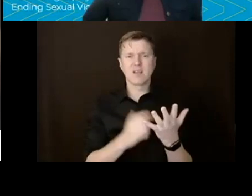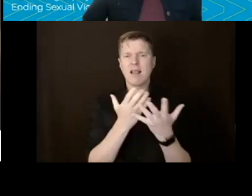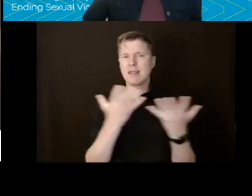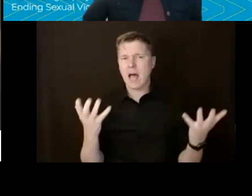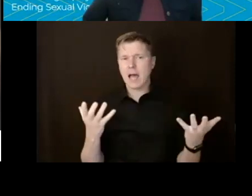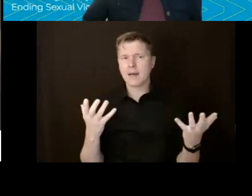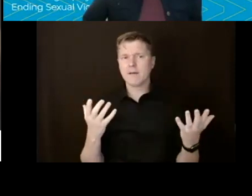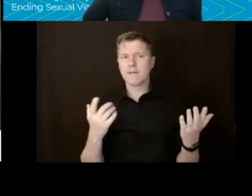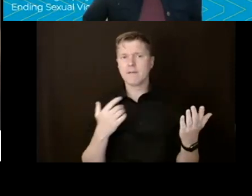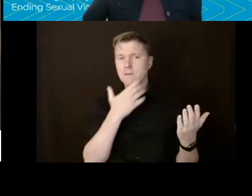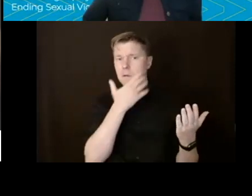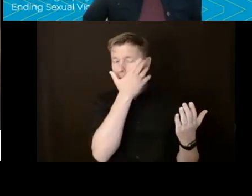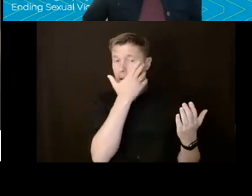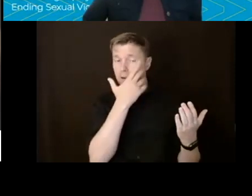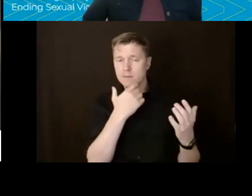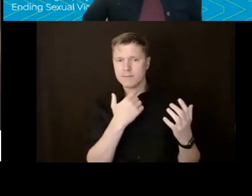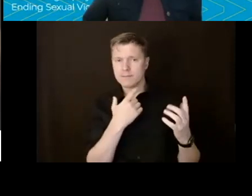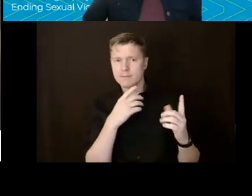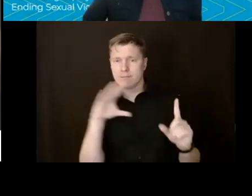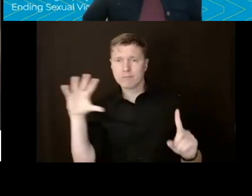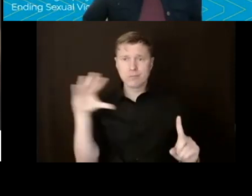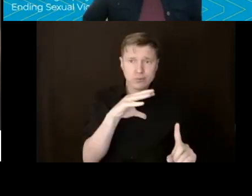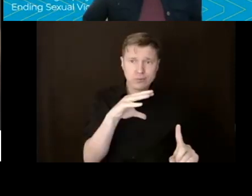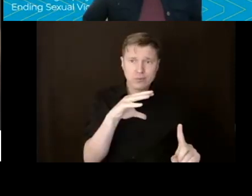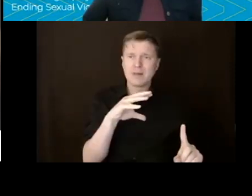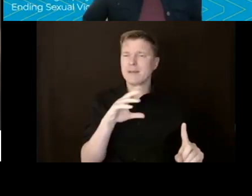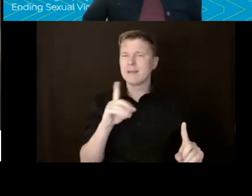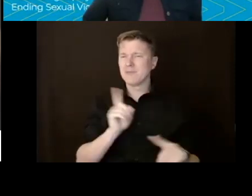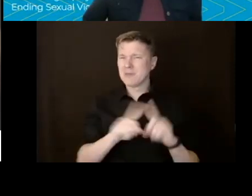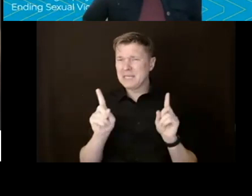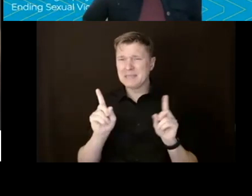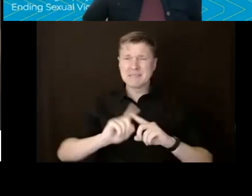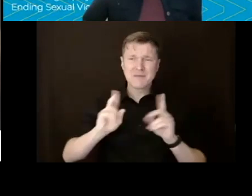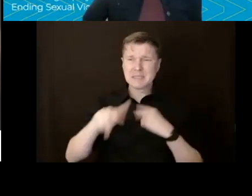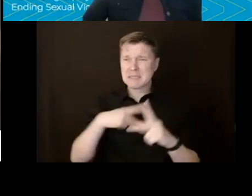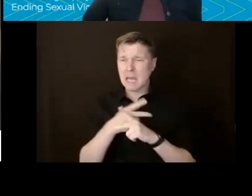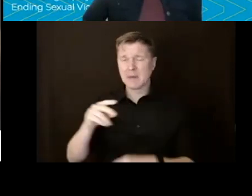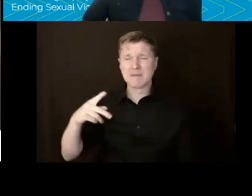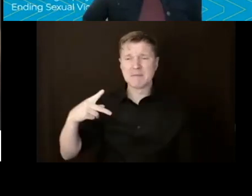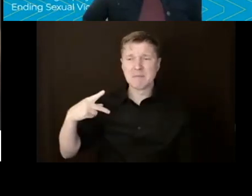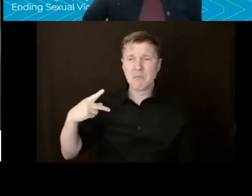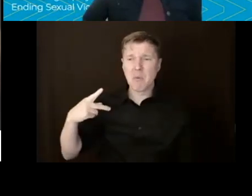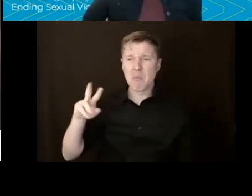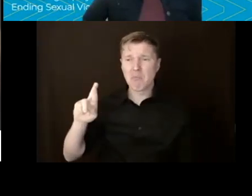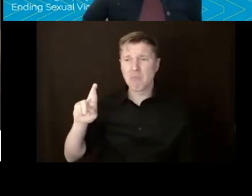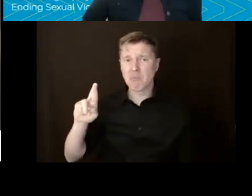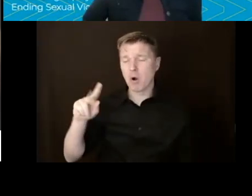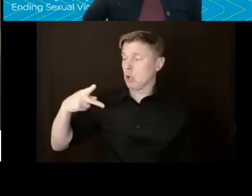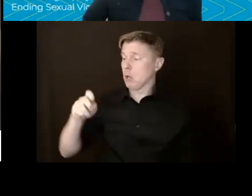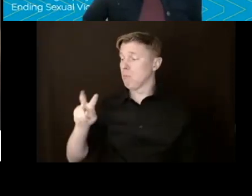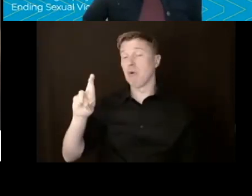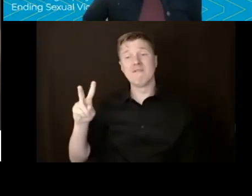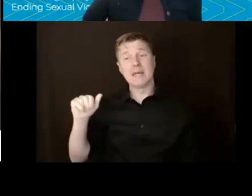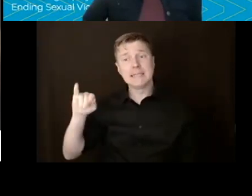the pervasive nature of which sexual assault happens. So that a kind of reminder that everyone's doing it